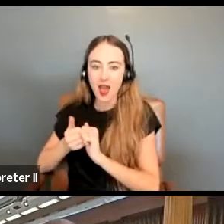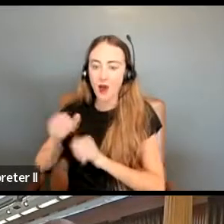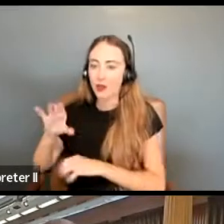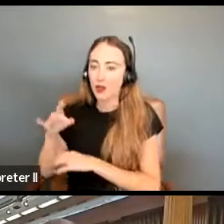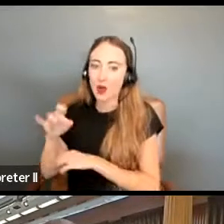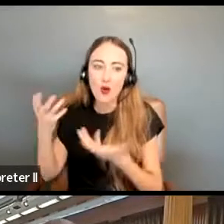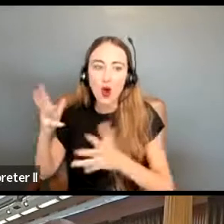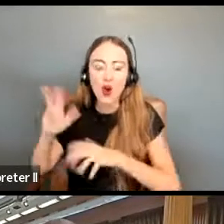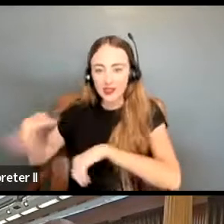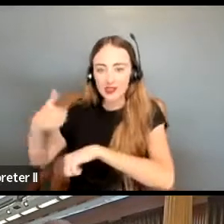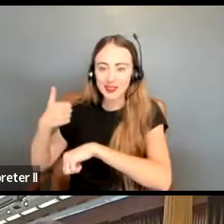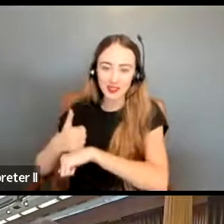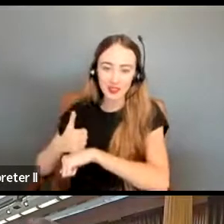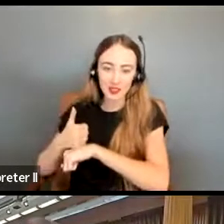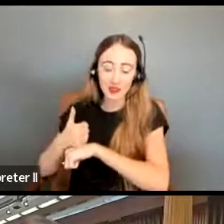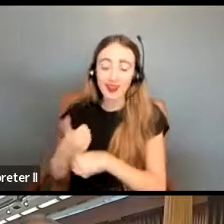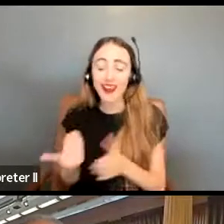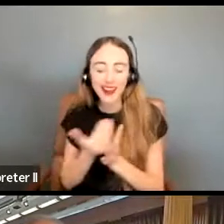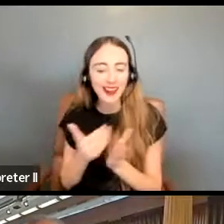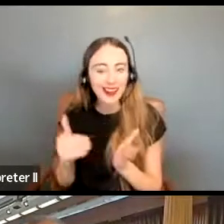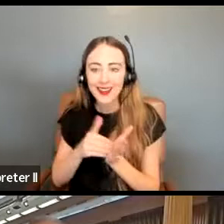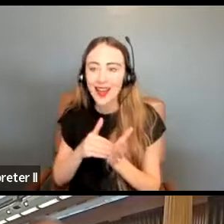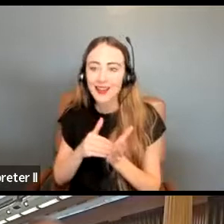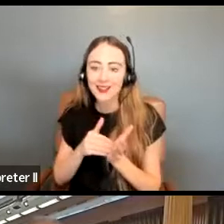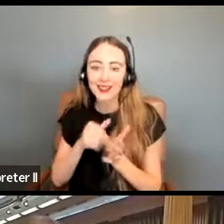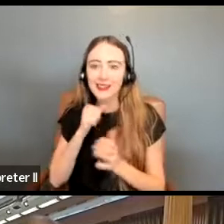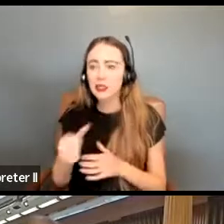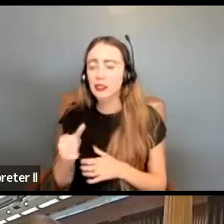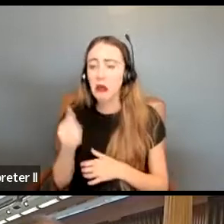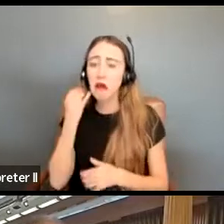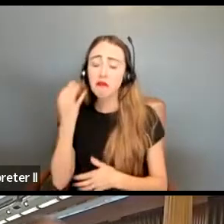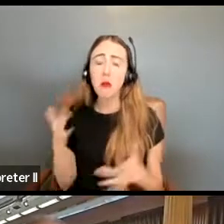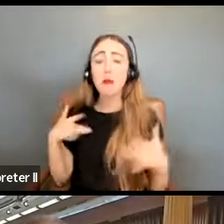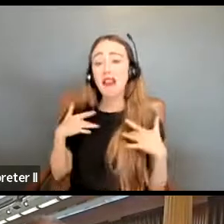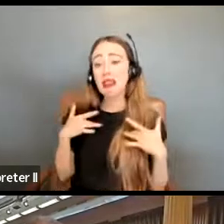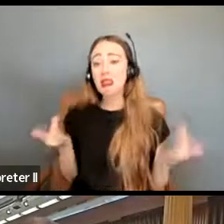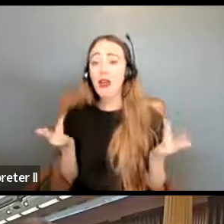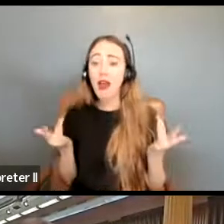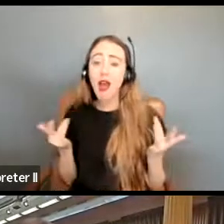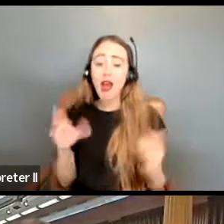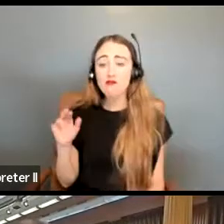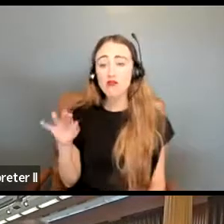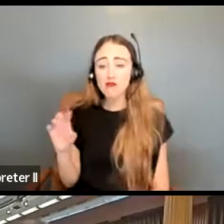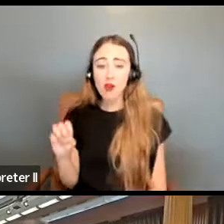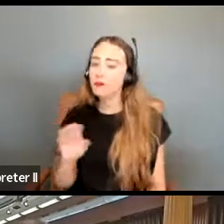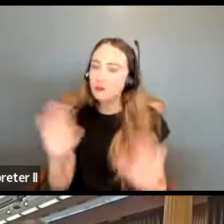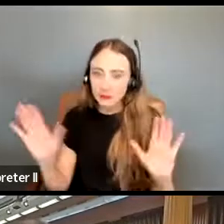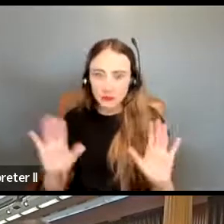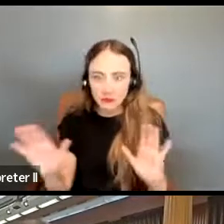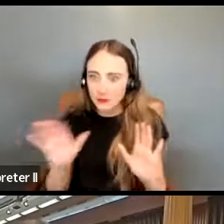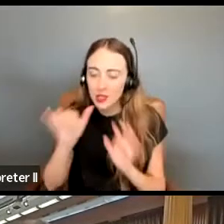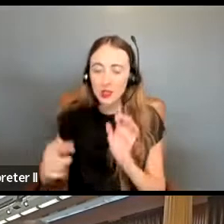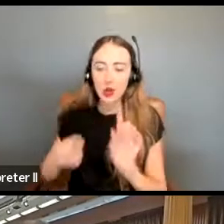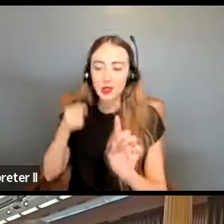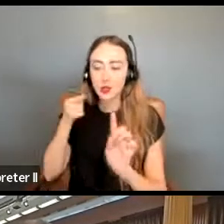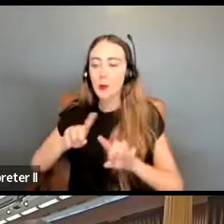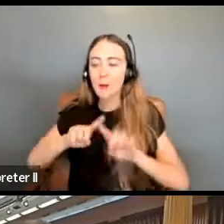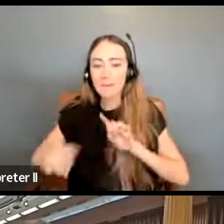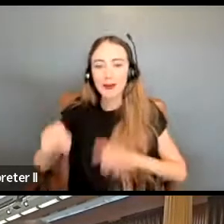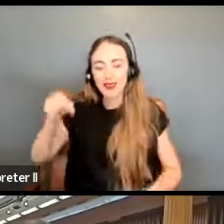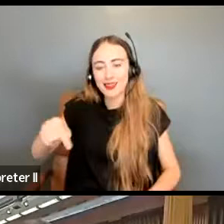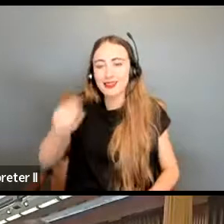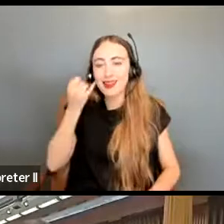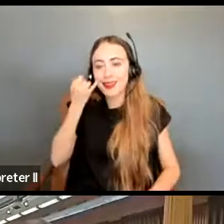constructed. And again, it's not about whether we want to be light on crime, because we don't. It's whether this